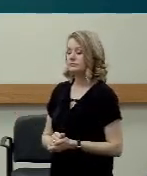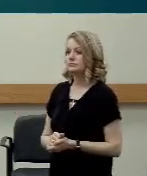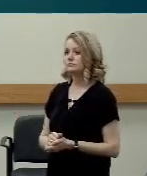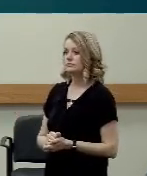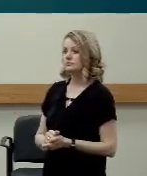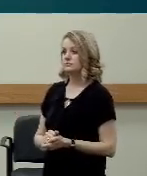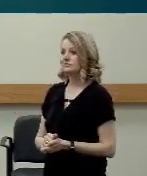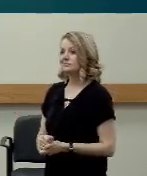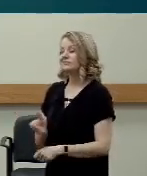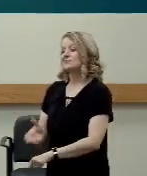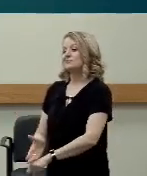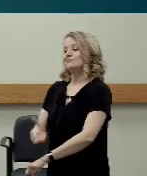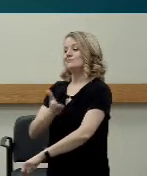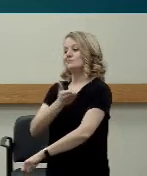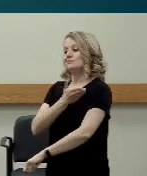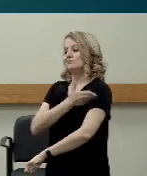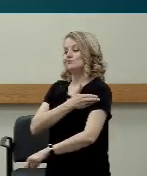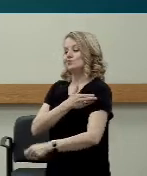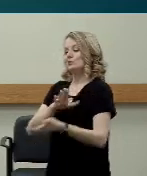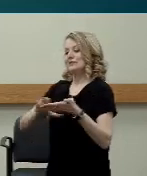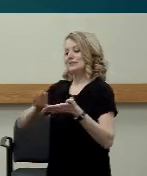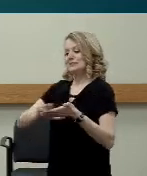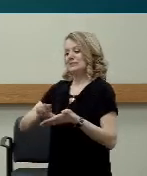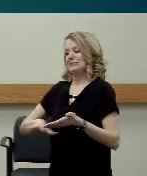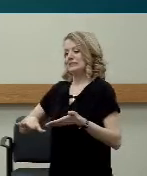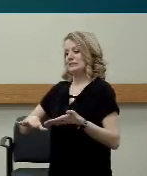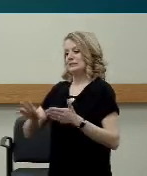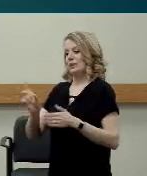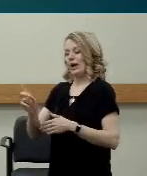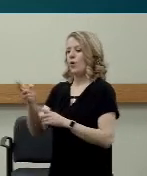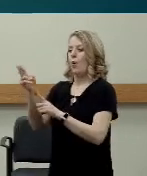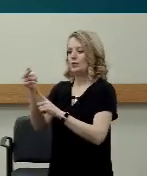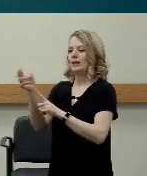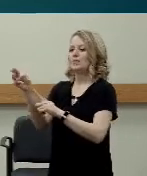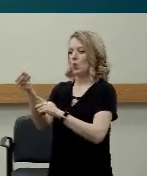Enhanced cleaning and disinfecting requirements for motel and hotel rooms.